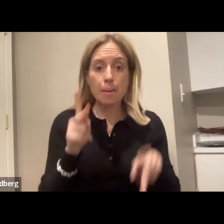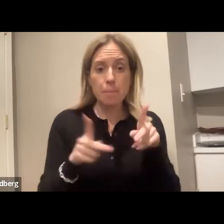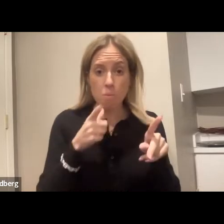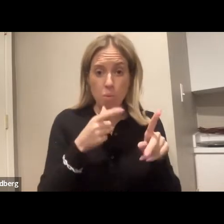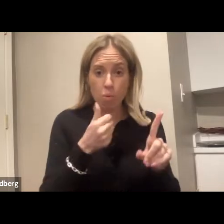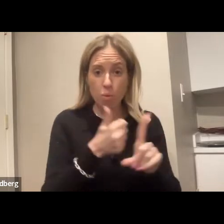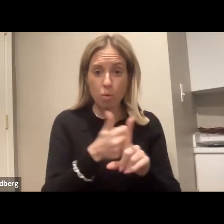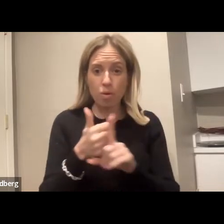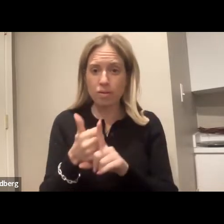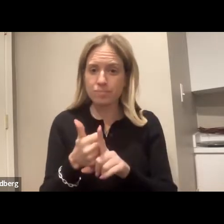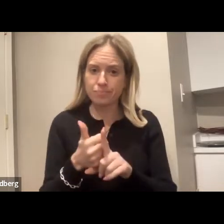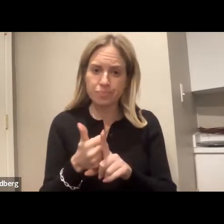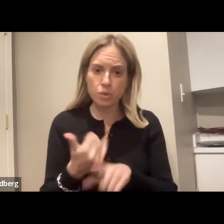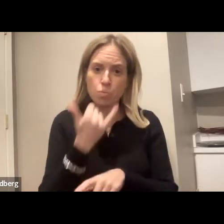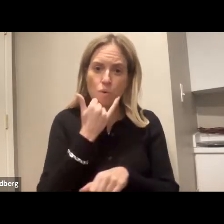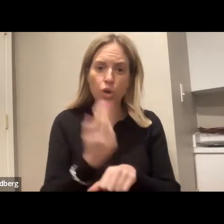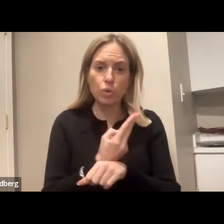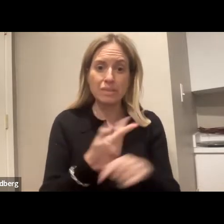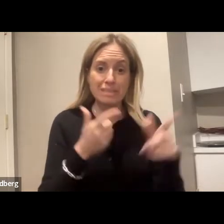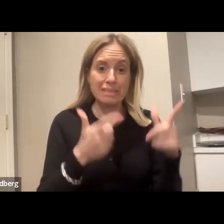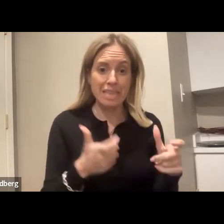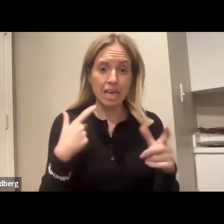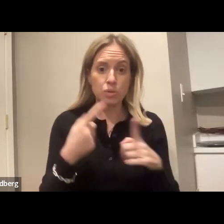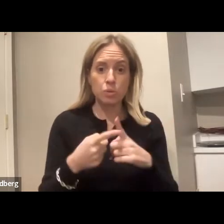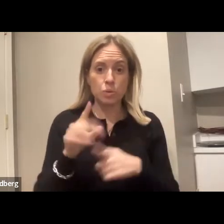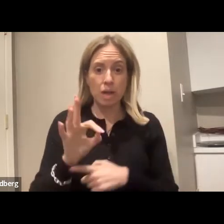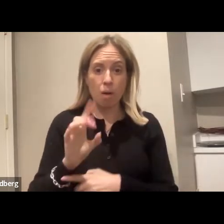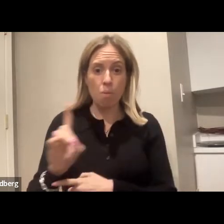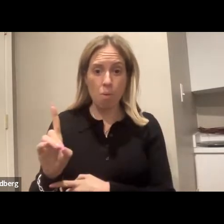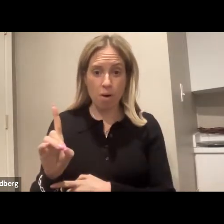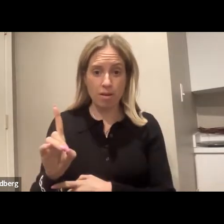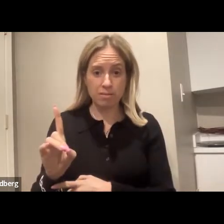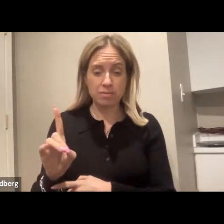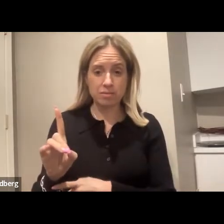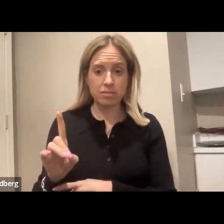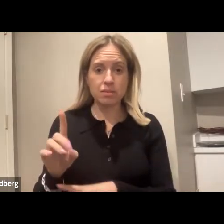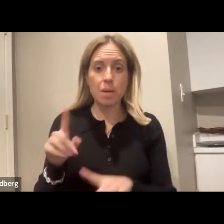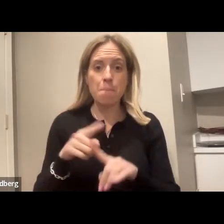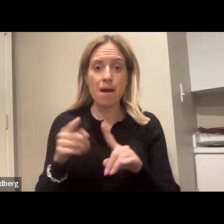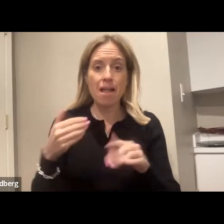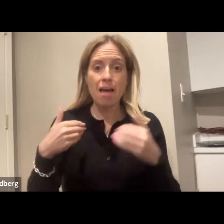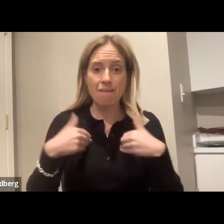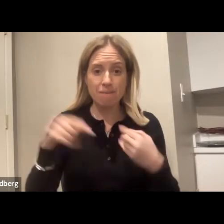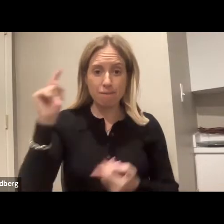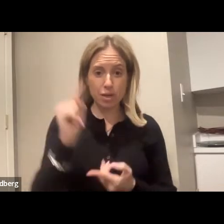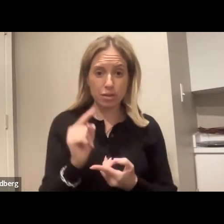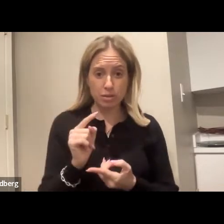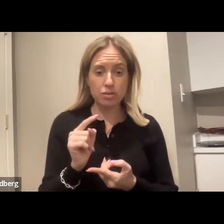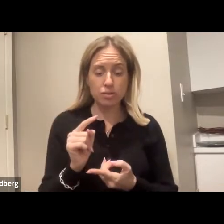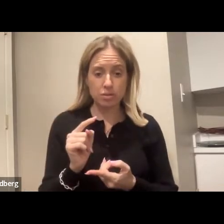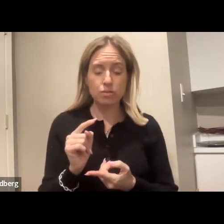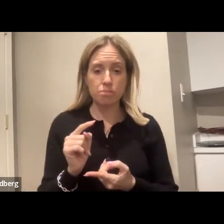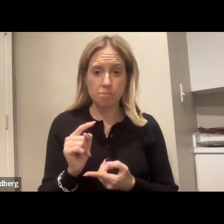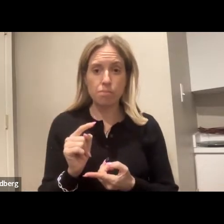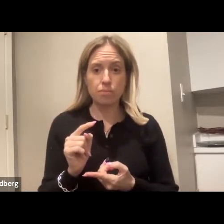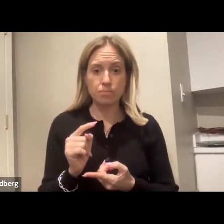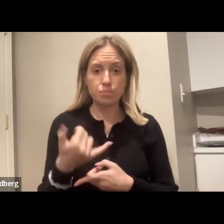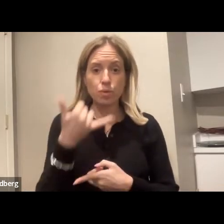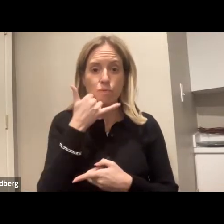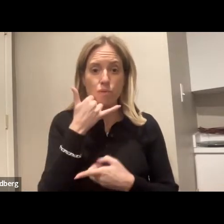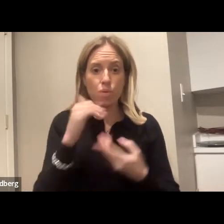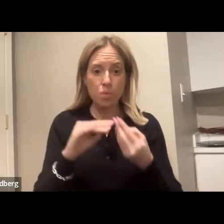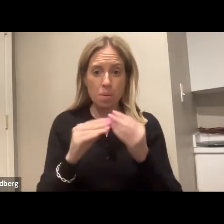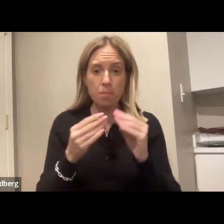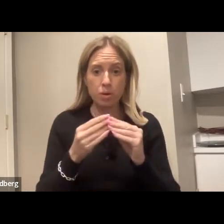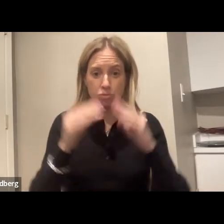they're misusing text to 911 and they're playing on it, but they have minimized that to the phone numbers. And